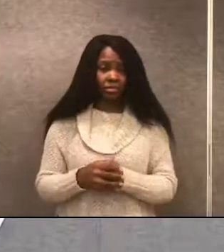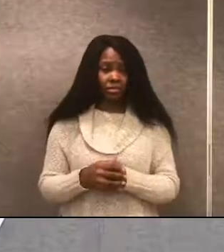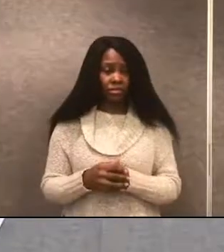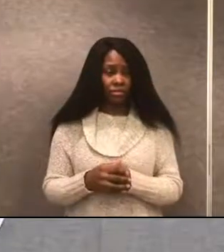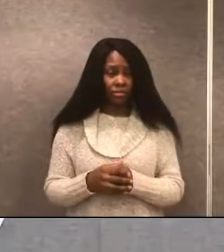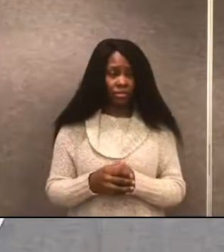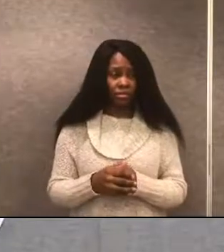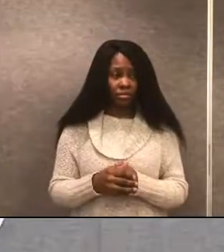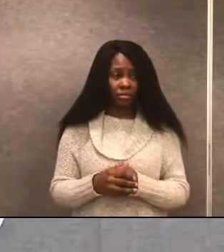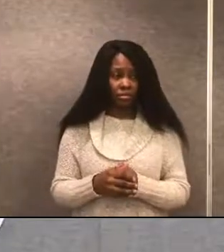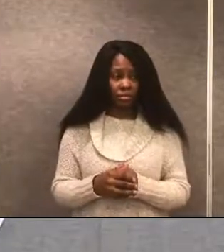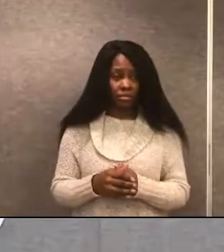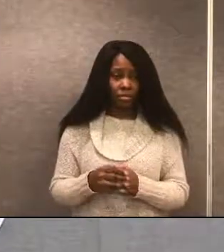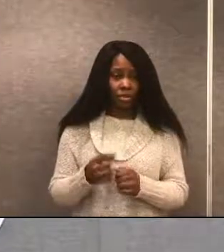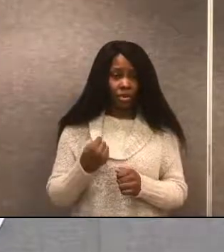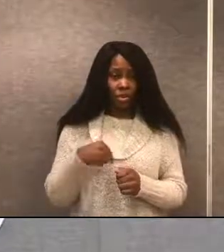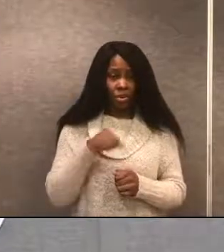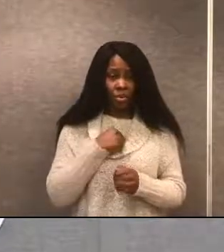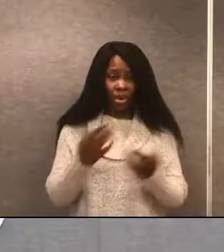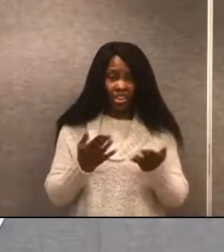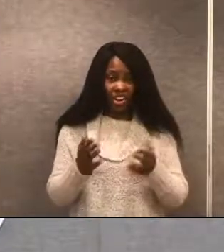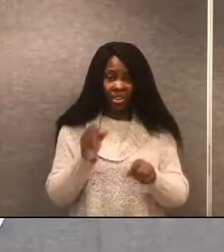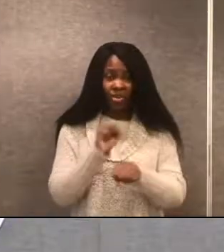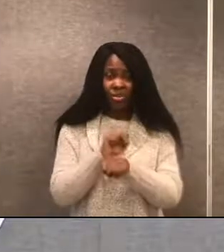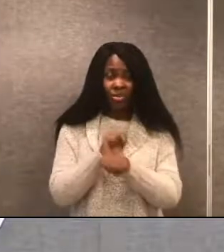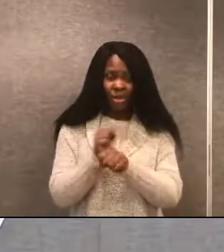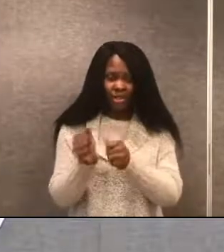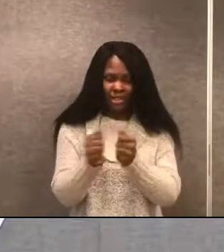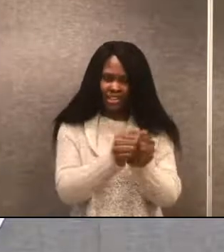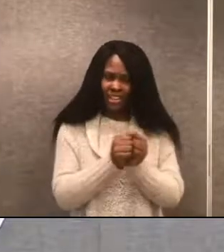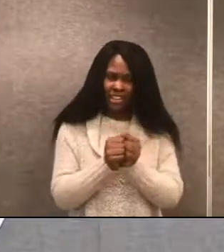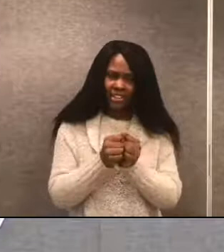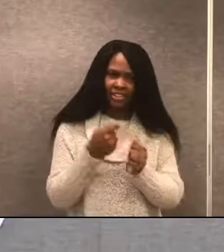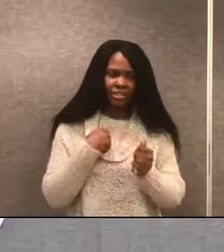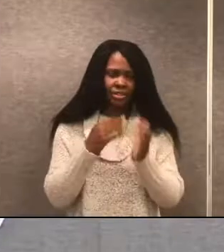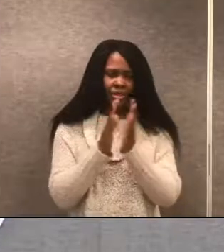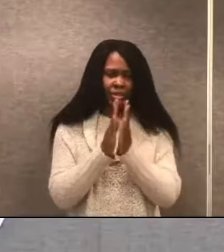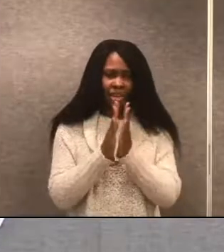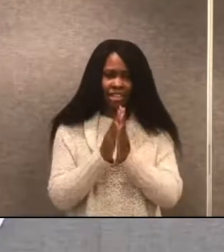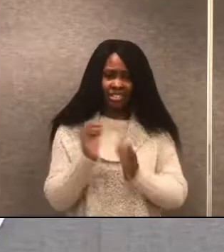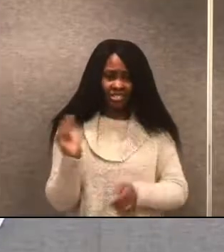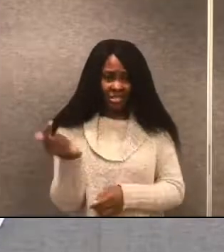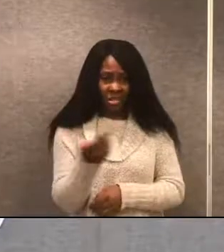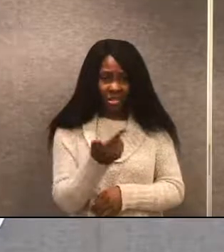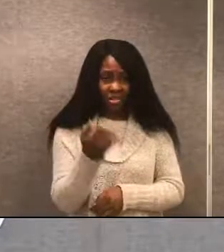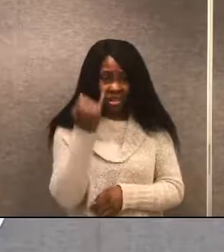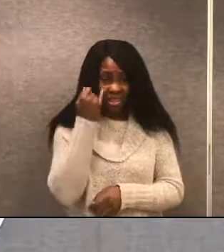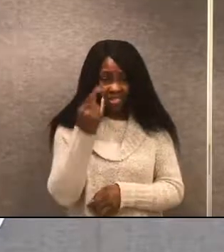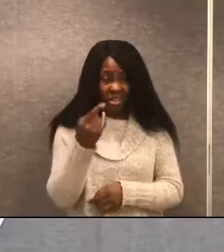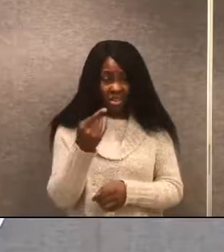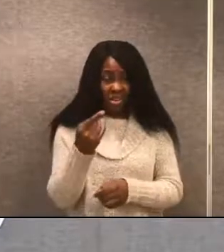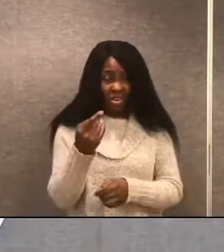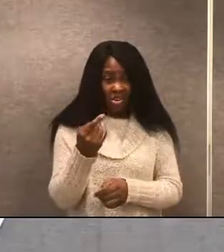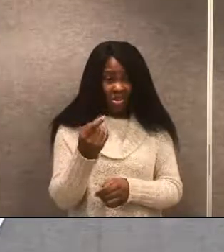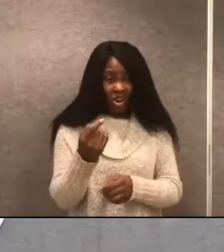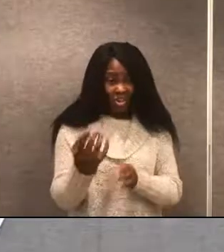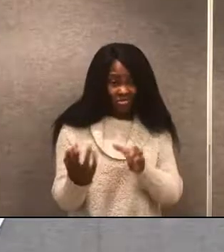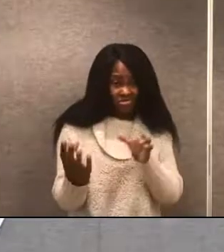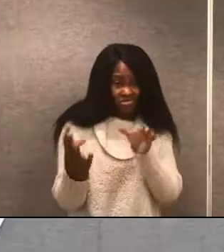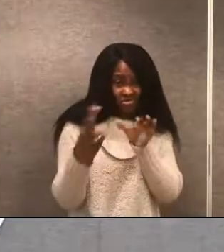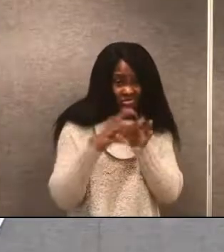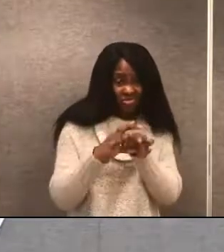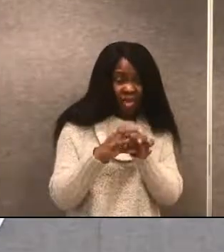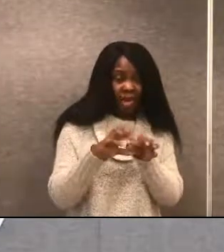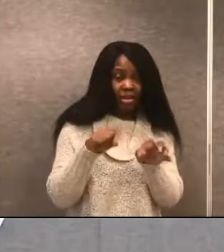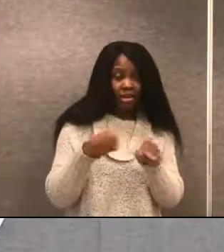Tashami Cooper. We are in this together, so I ask all of us, if you're part of this city and you're part of